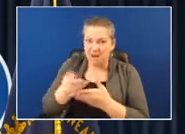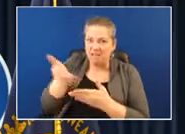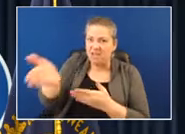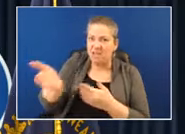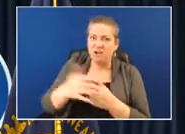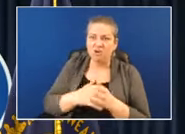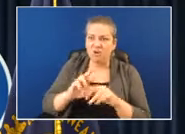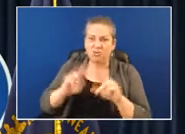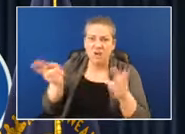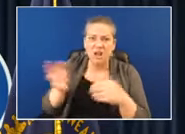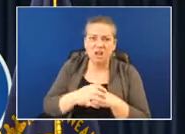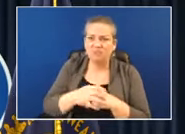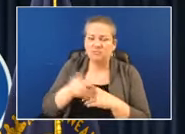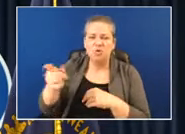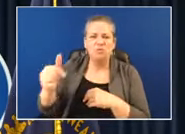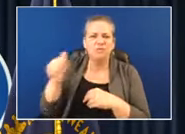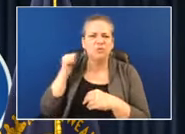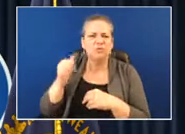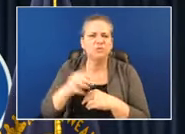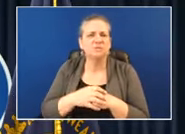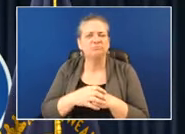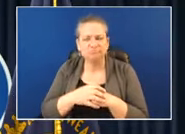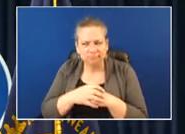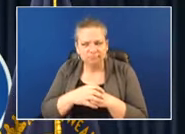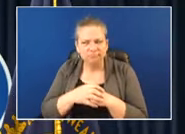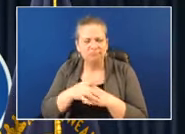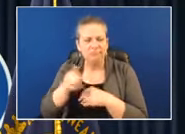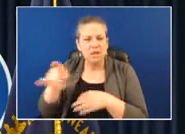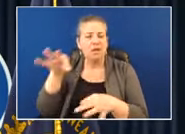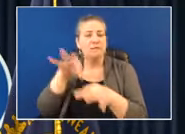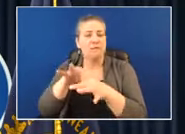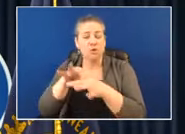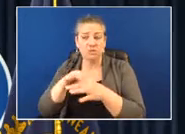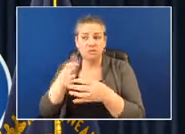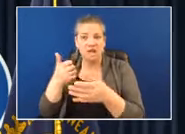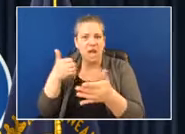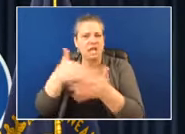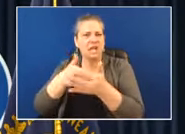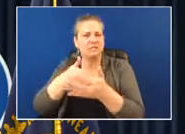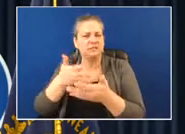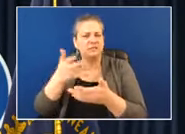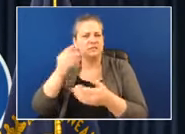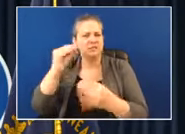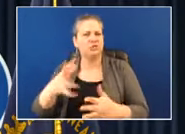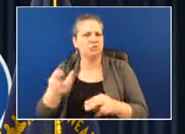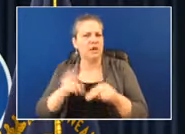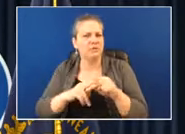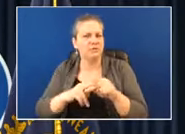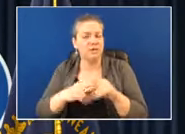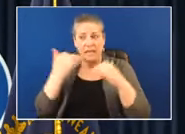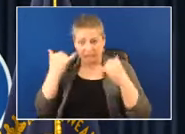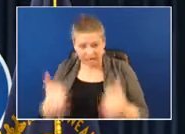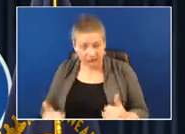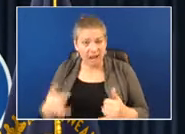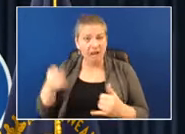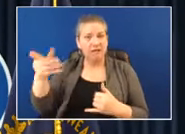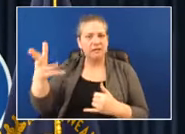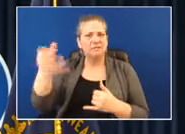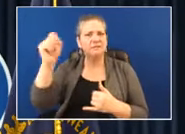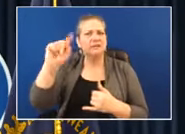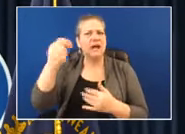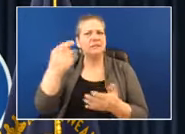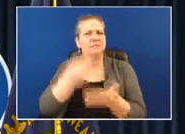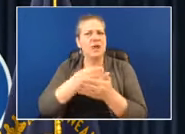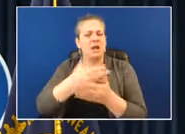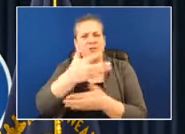was a refusal, voting against raises for educators and now voting to take tax dollars away from